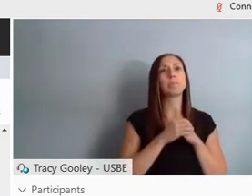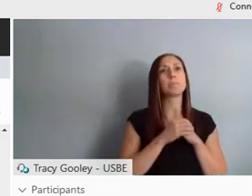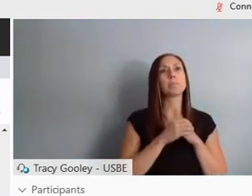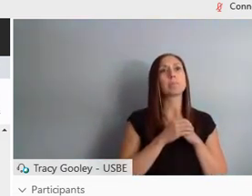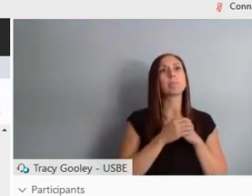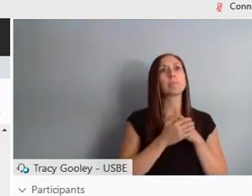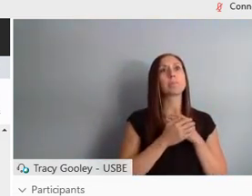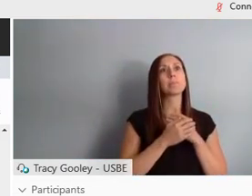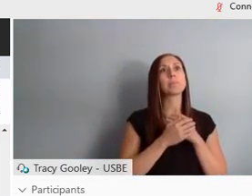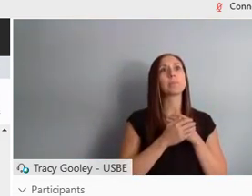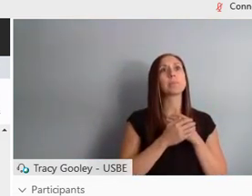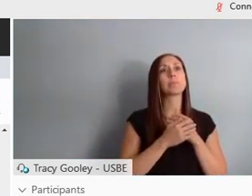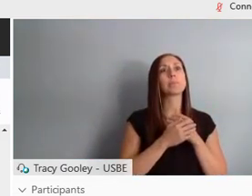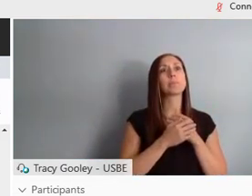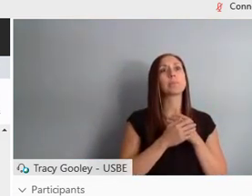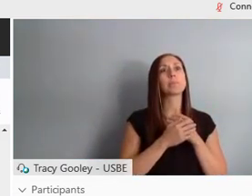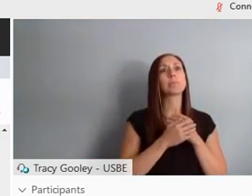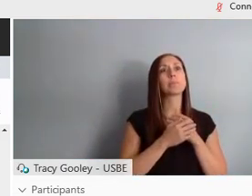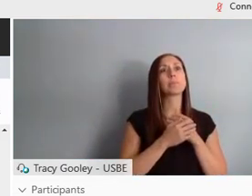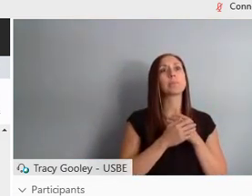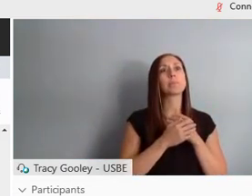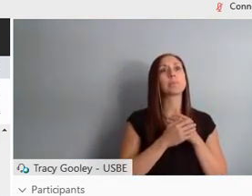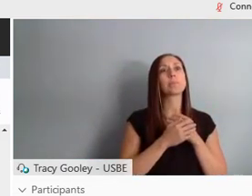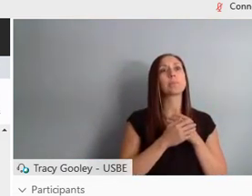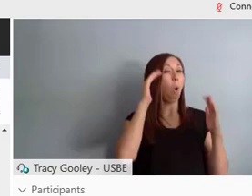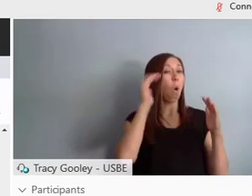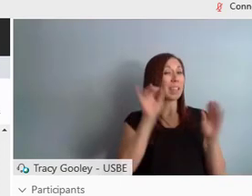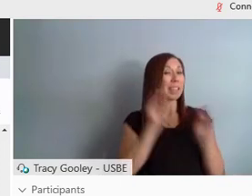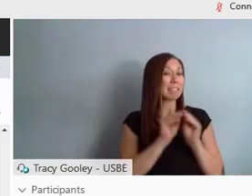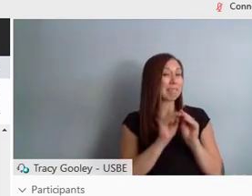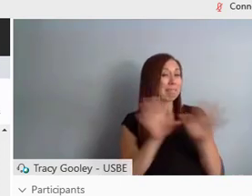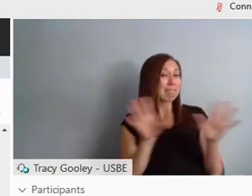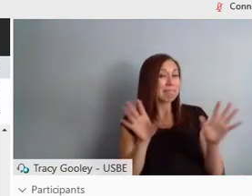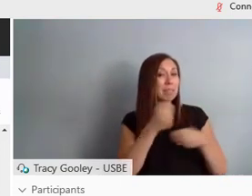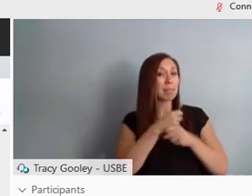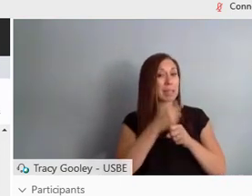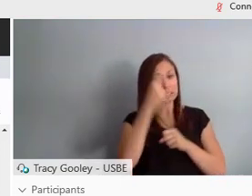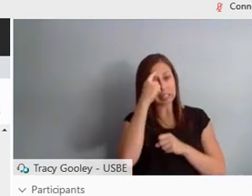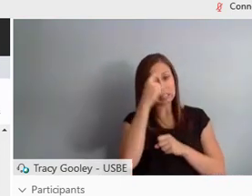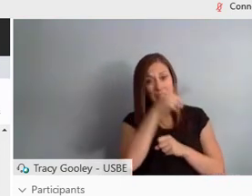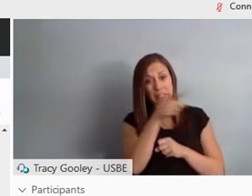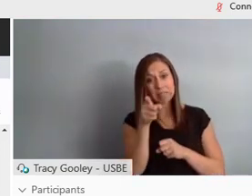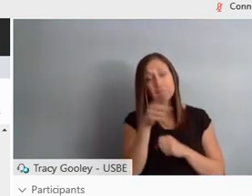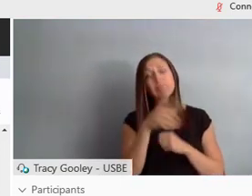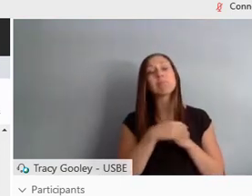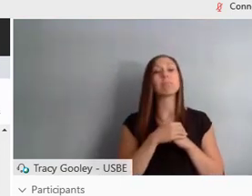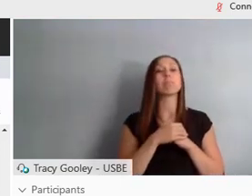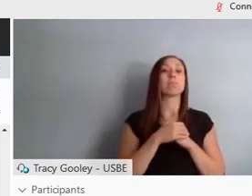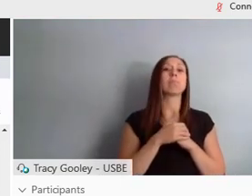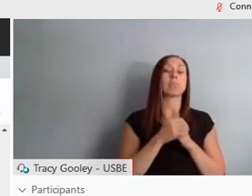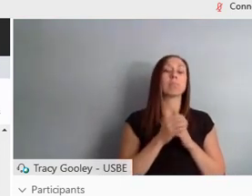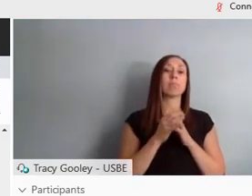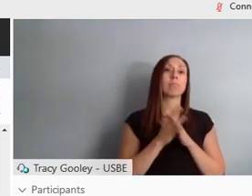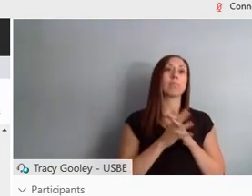along. Hopefully that's clear and that makes sense for you all.